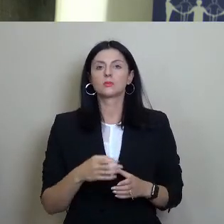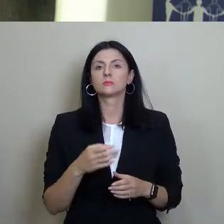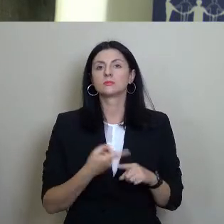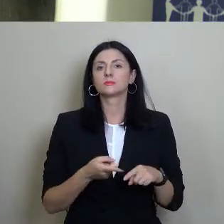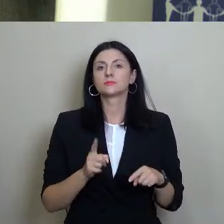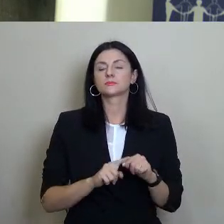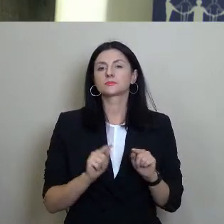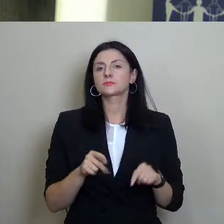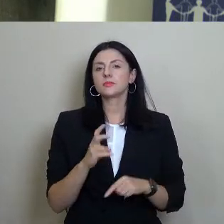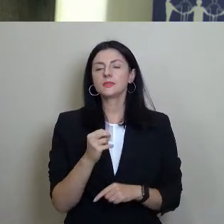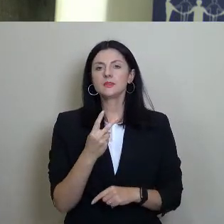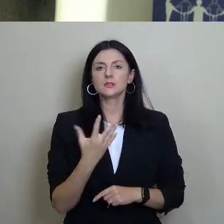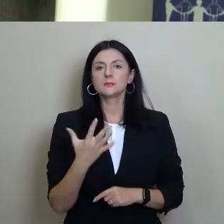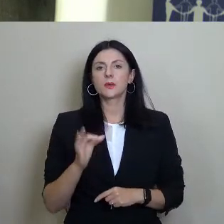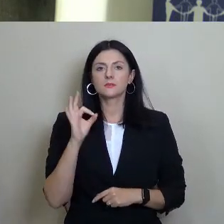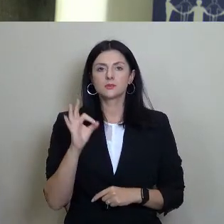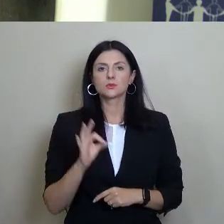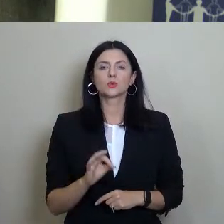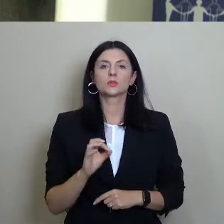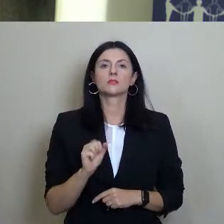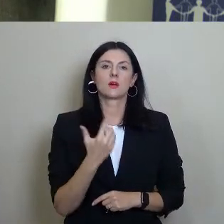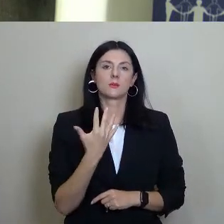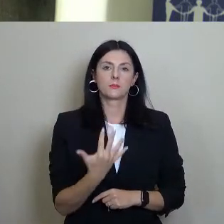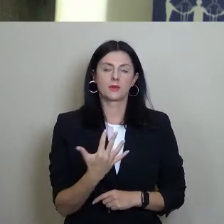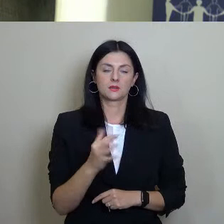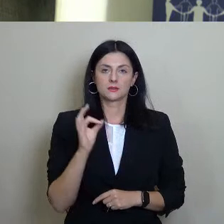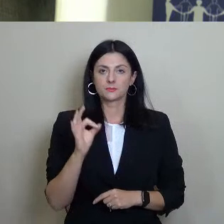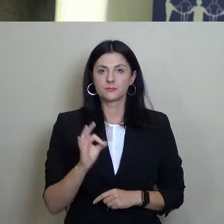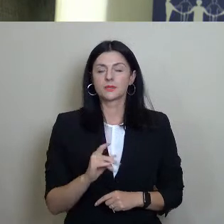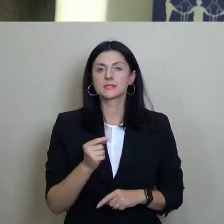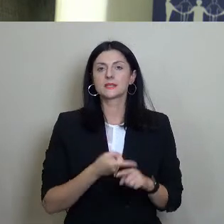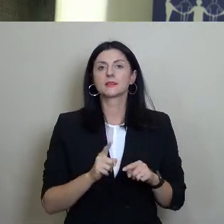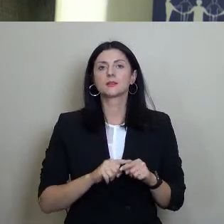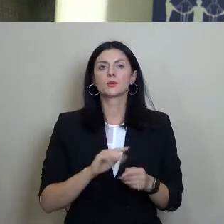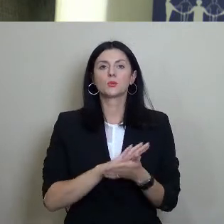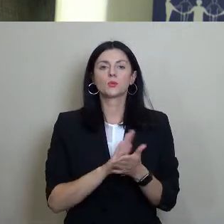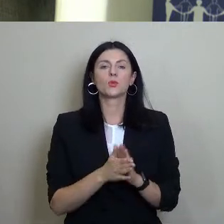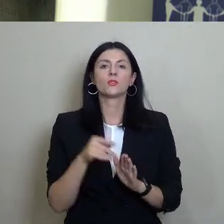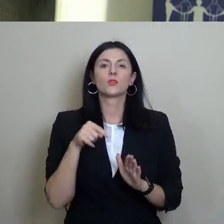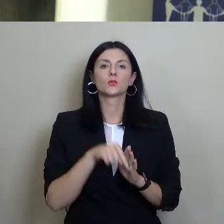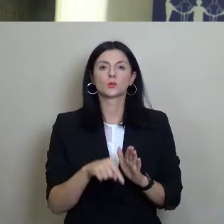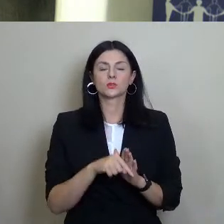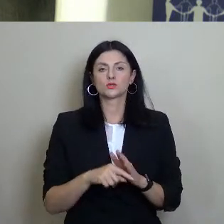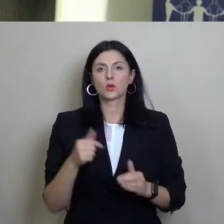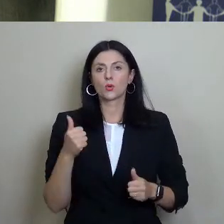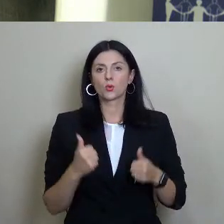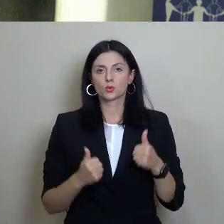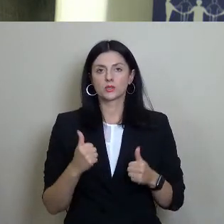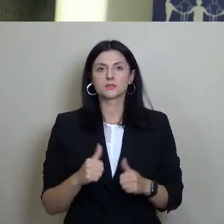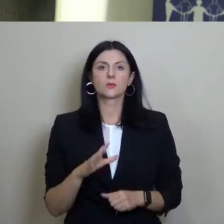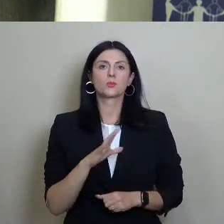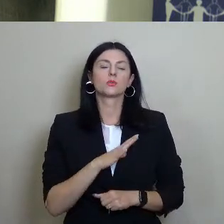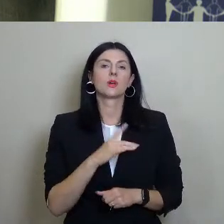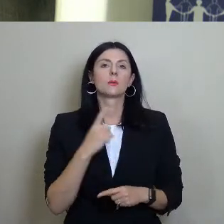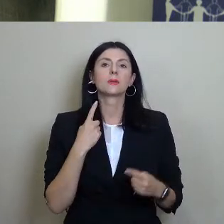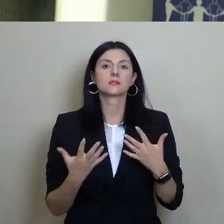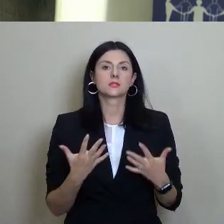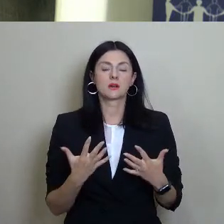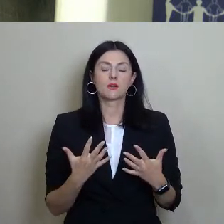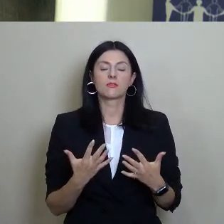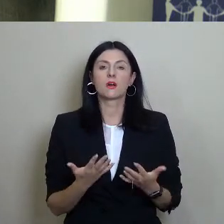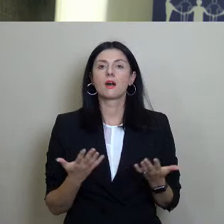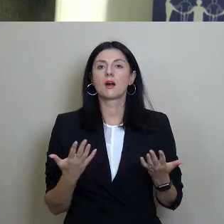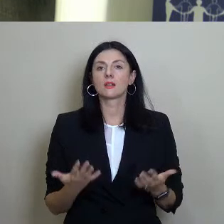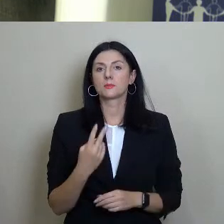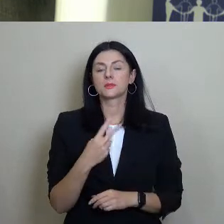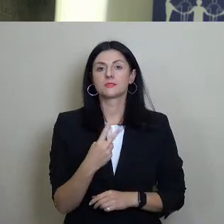was commented. And we were saying that this should be not 25% by 5%, that it was discussed at the working group. And then this